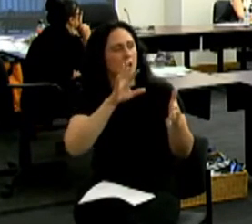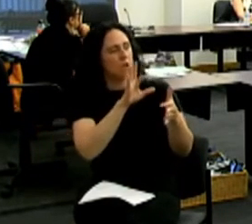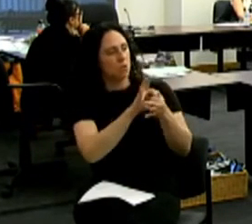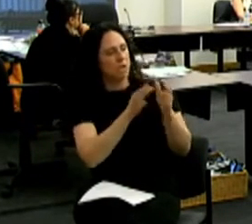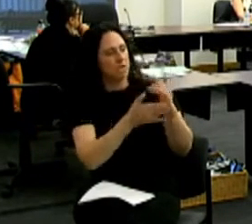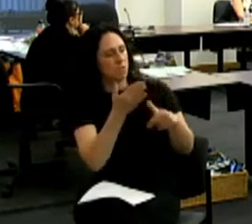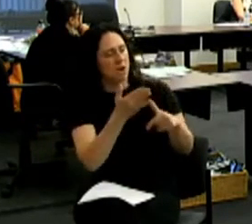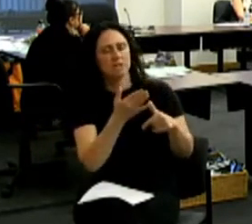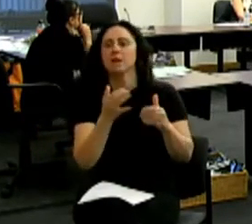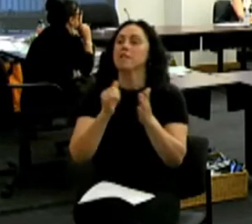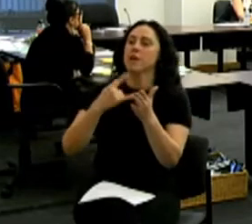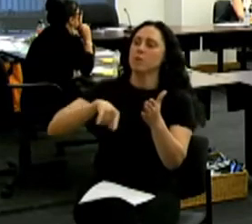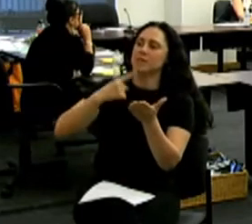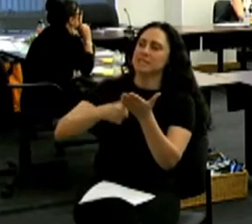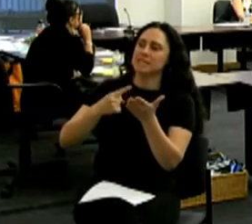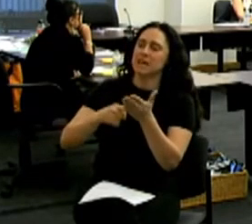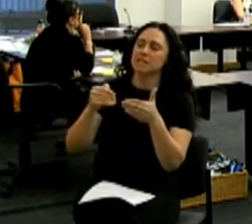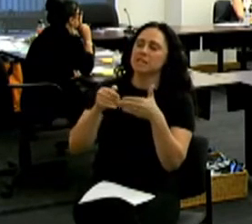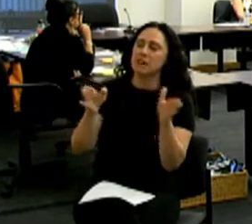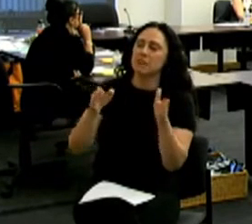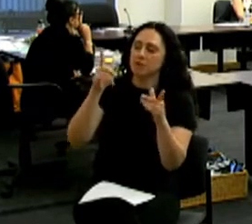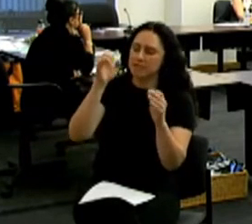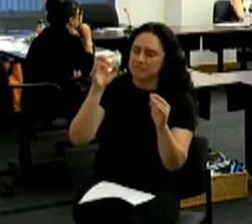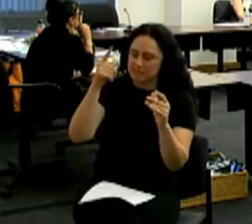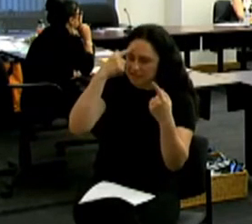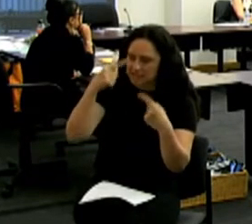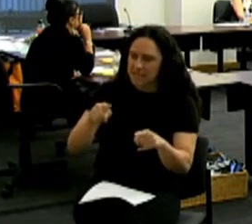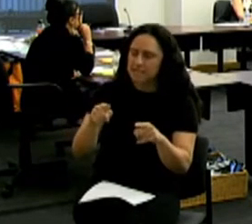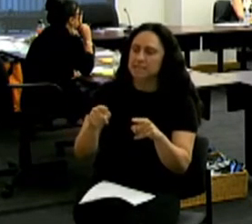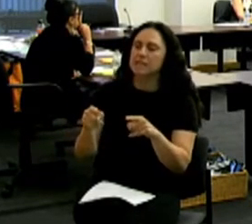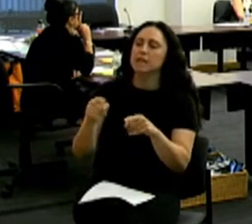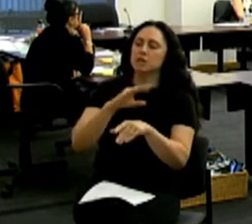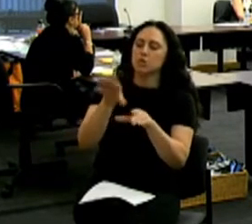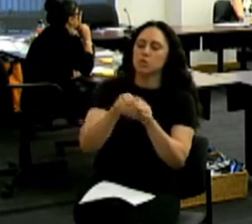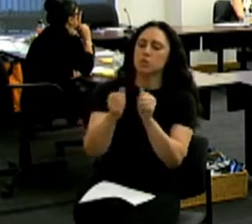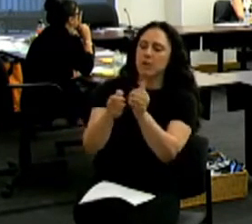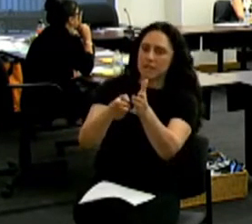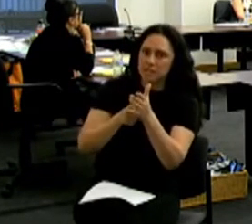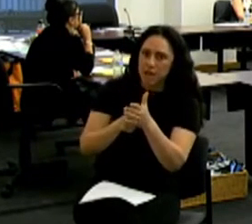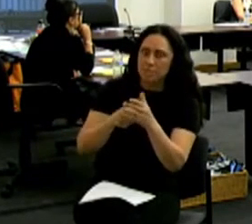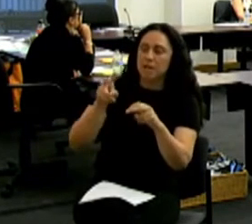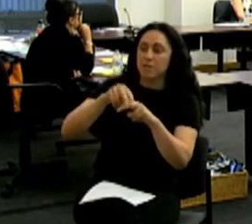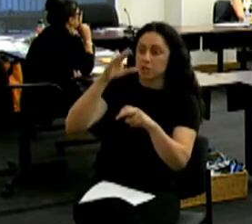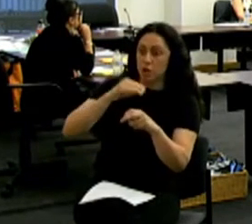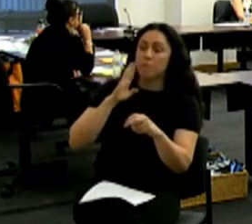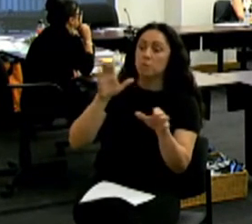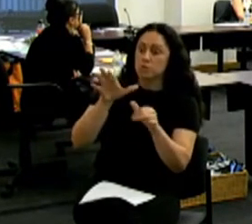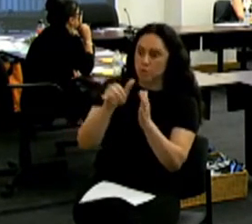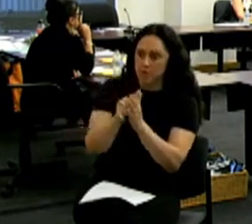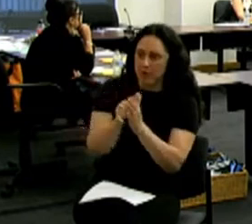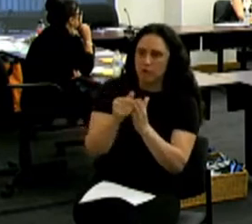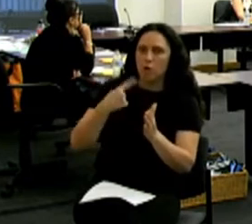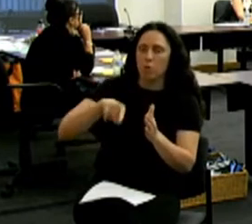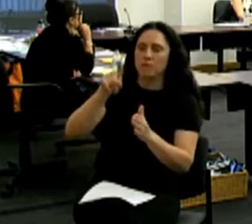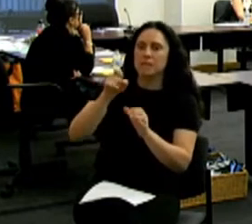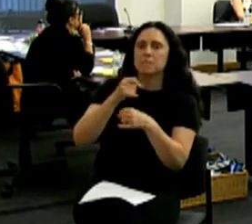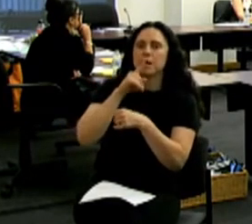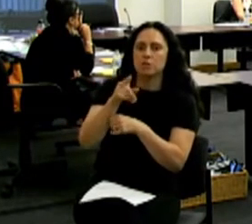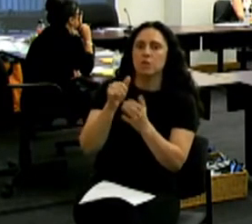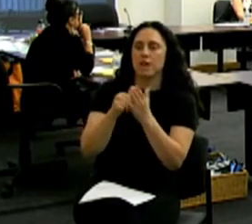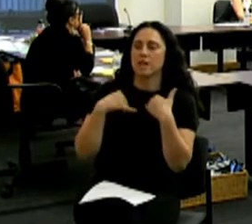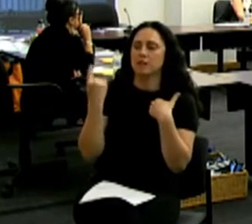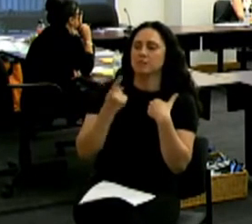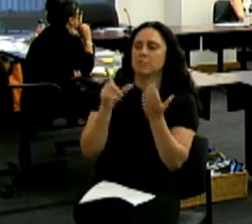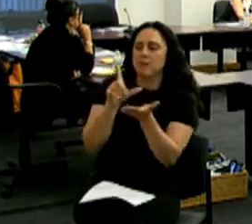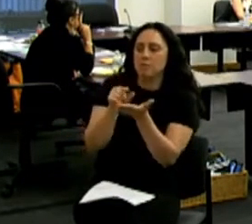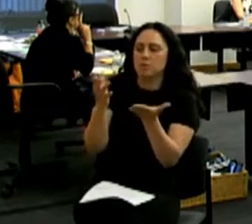that we discussed it, and if there was a general consensus to move it onto the agenda, Chairman Wunderlich would do that. We need to make sure that we have